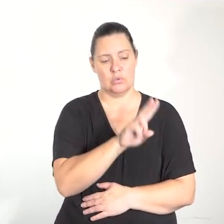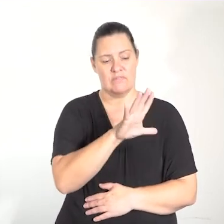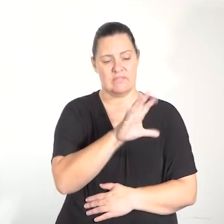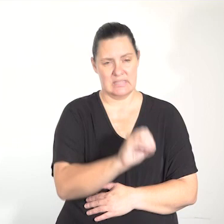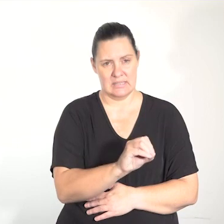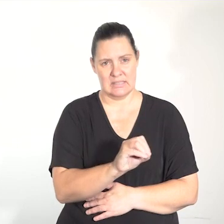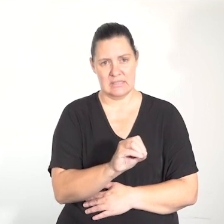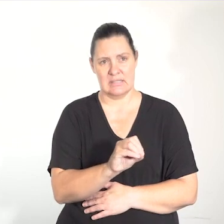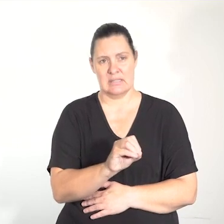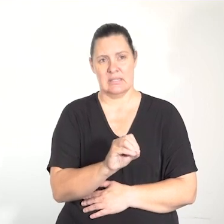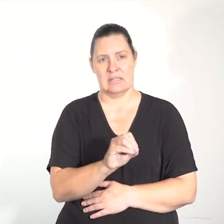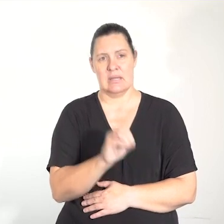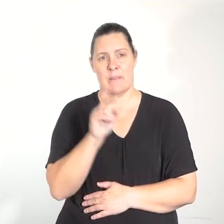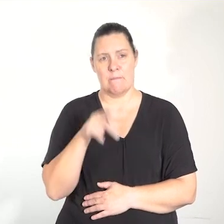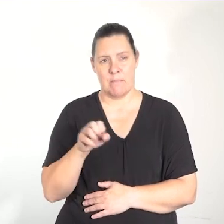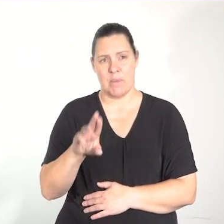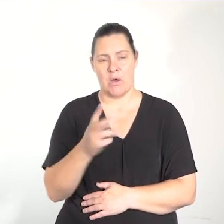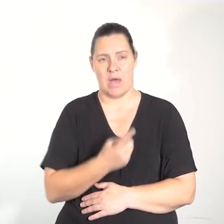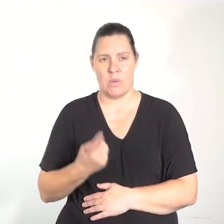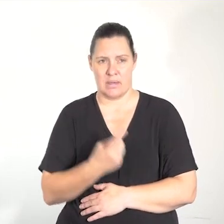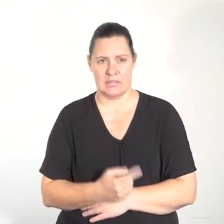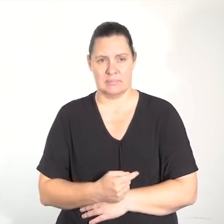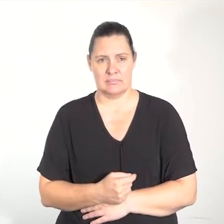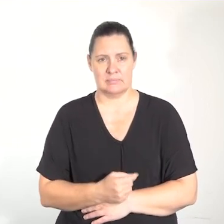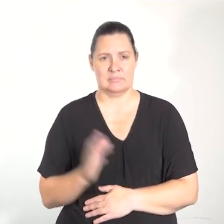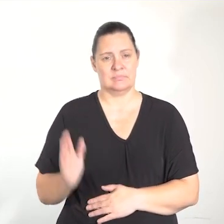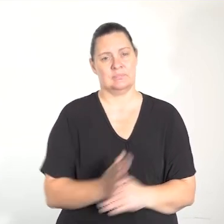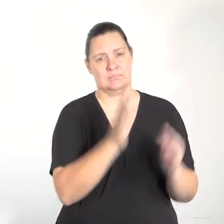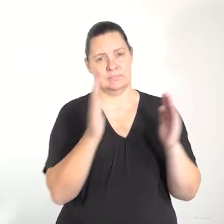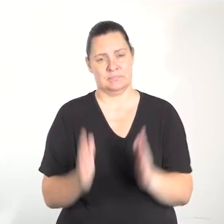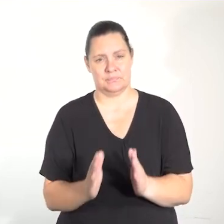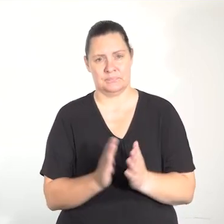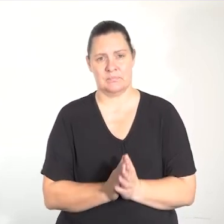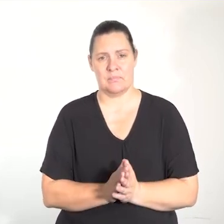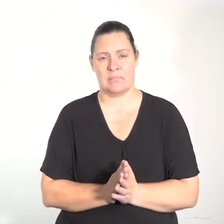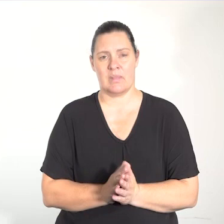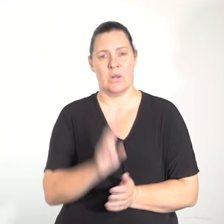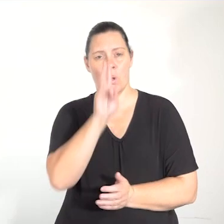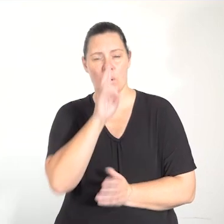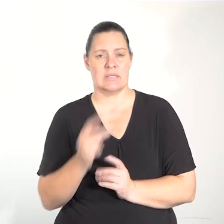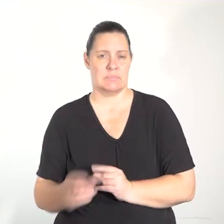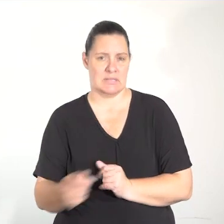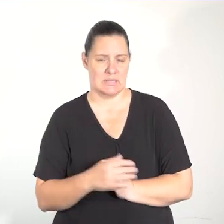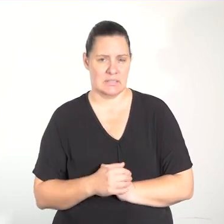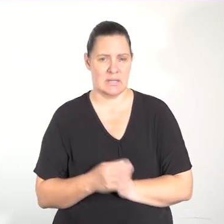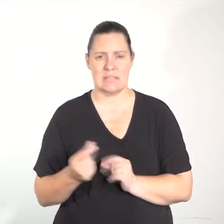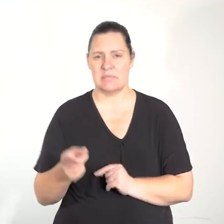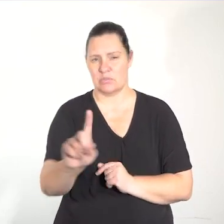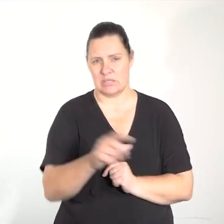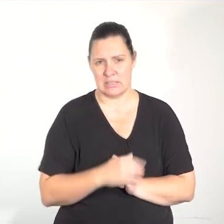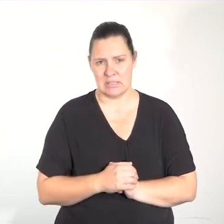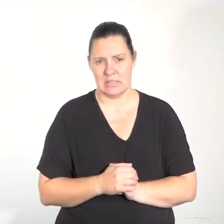250 kilometers per hour. Let's move on. Let's look at speed. Now, what is